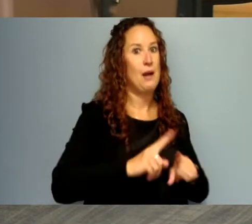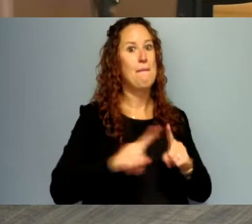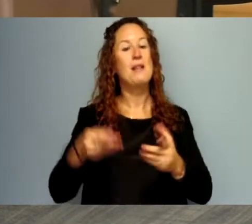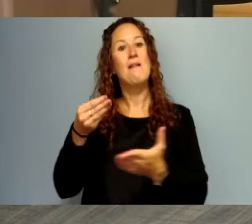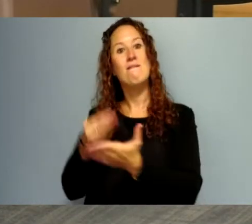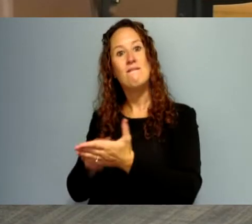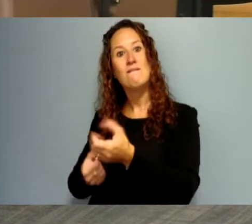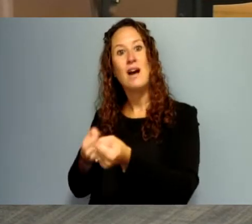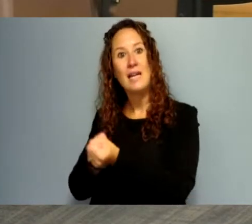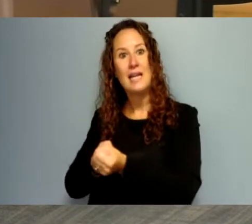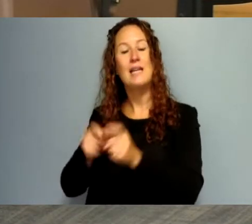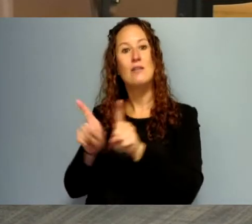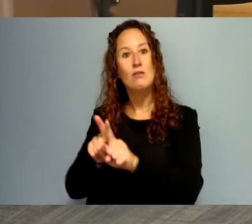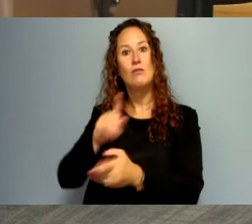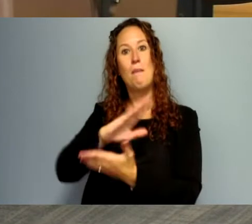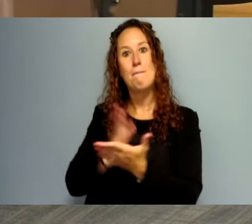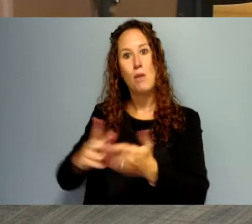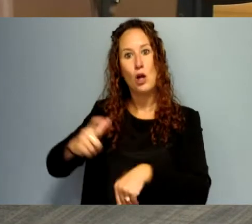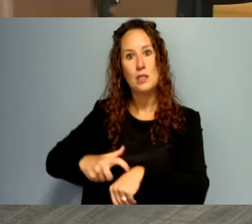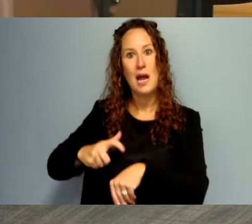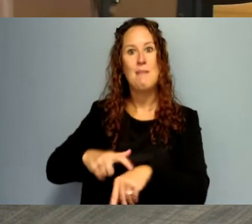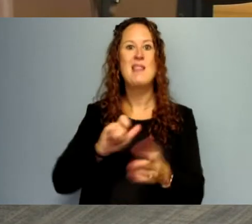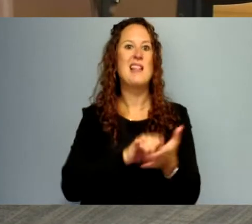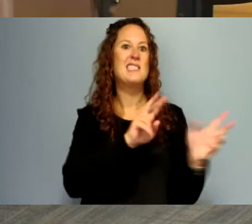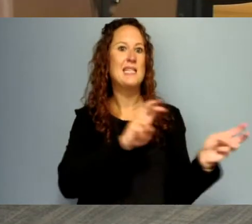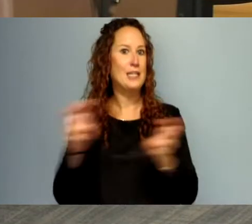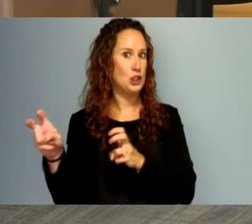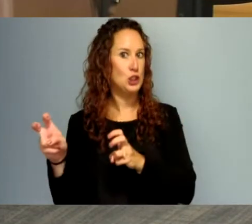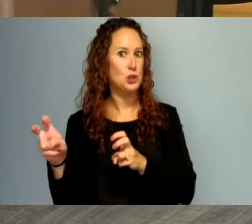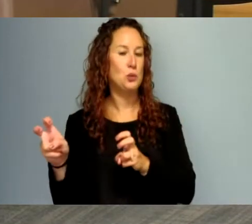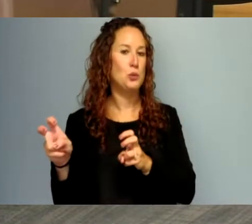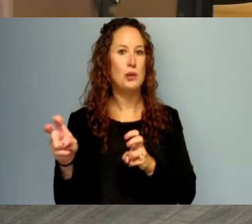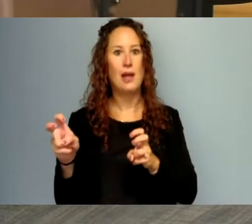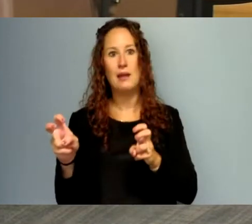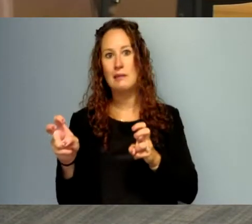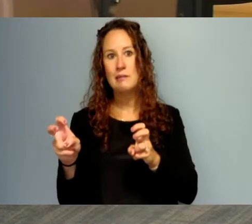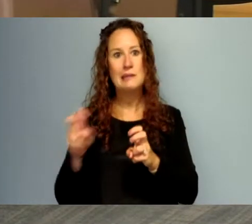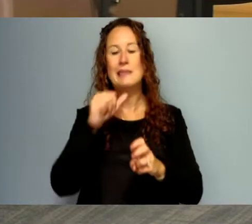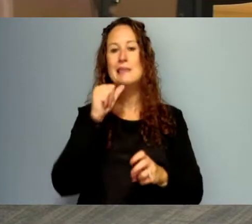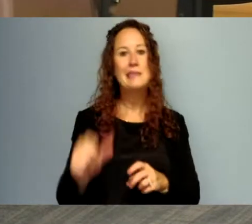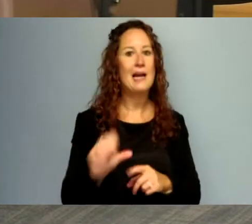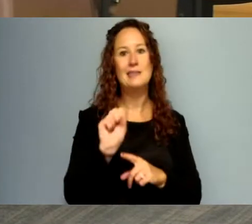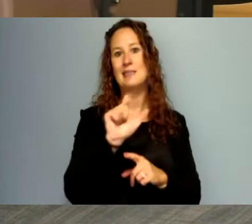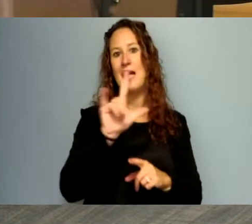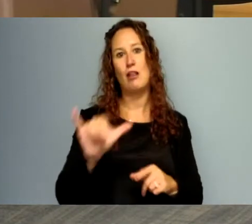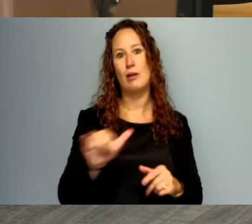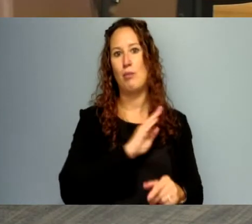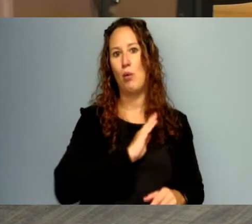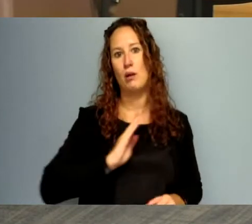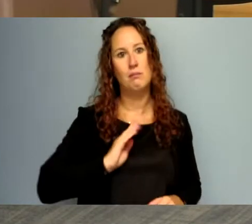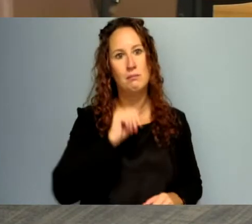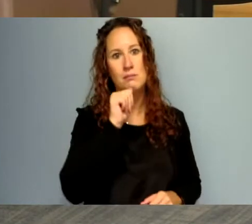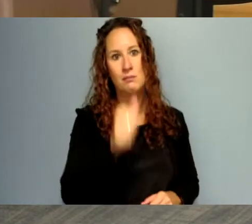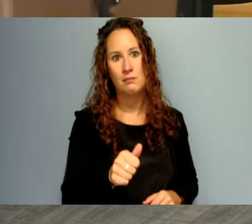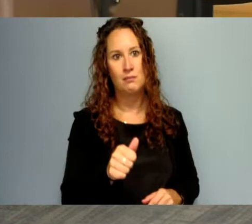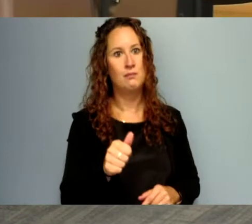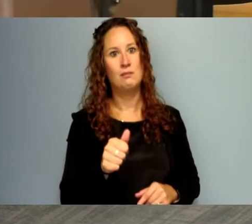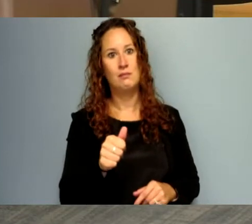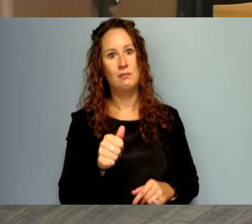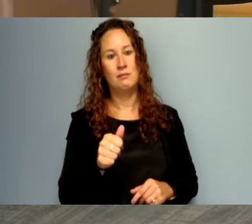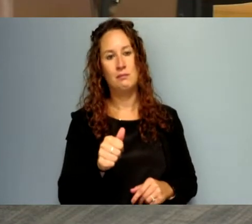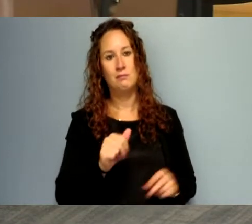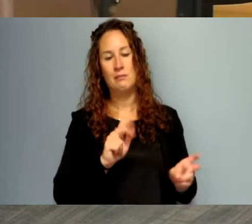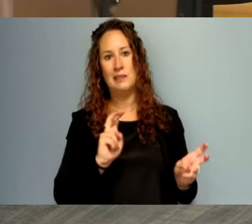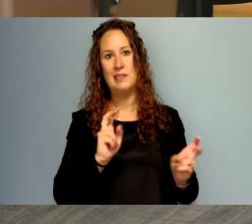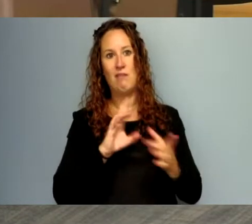as a part-time, that's an issue just for the commissioners, and it's not a salary board. It's not a salary board issue.